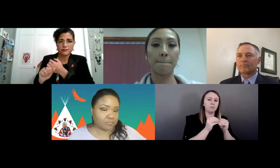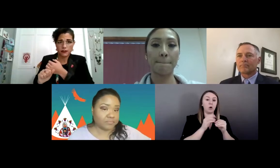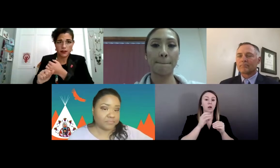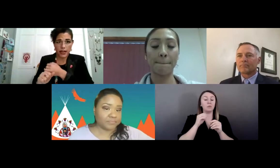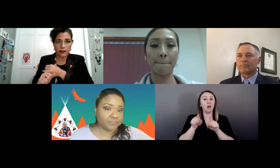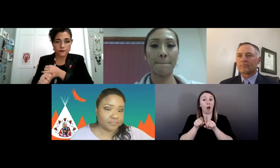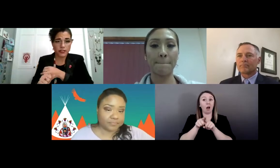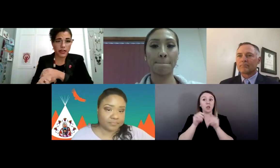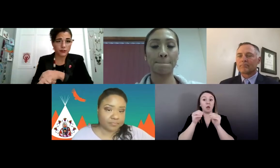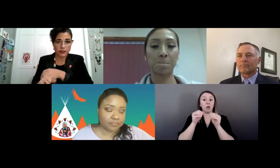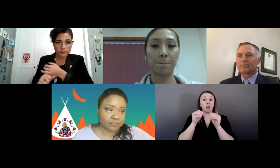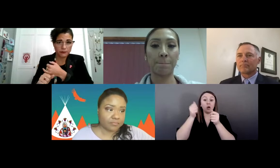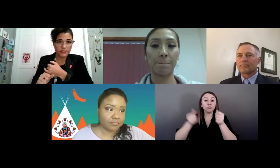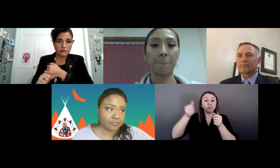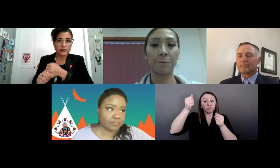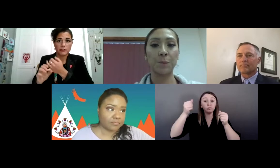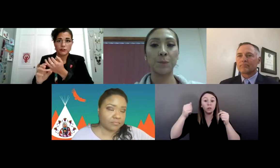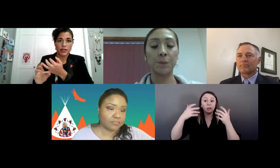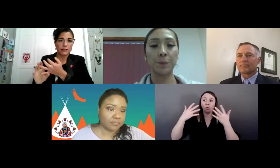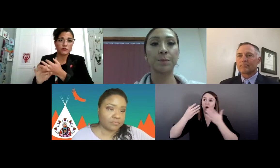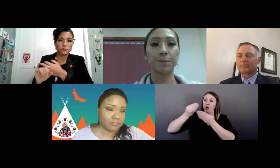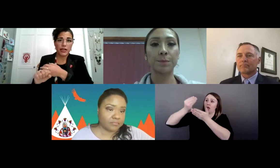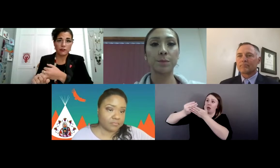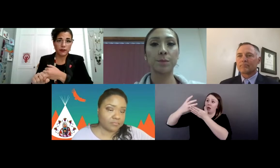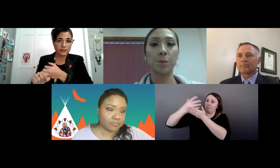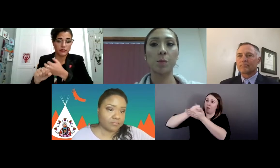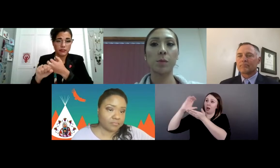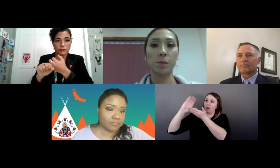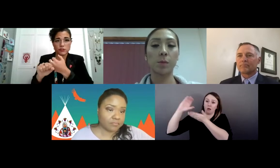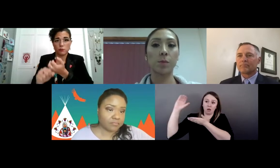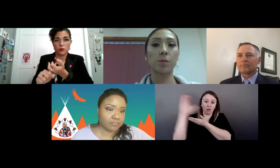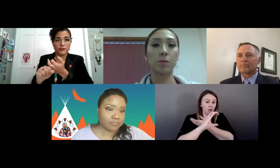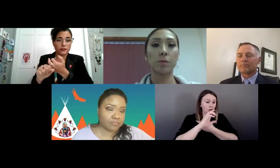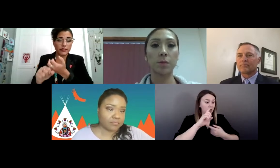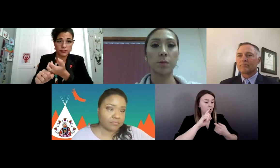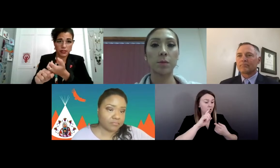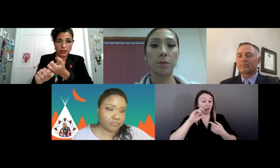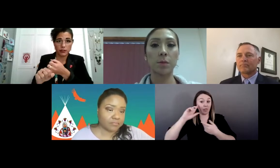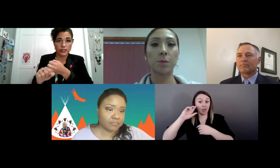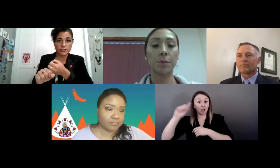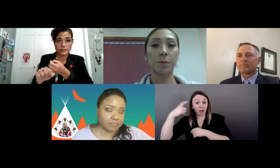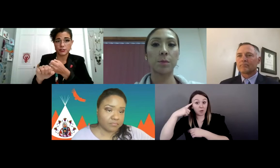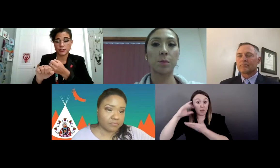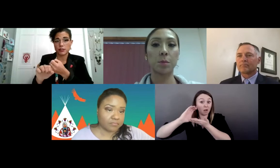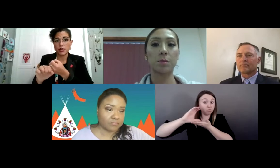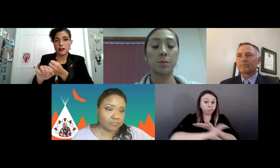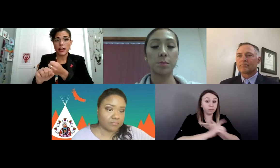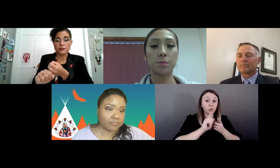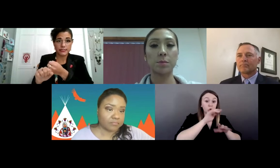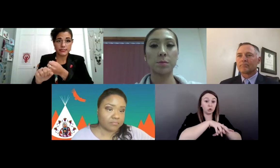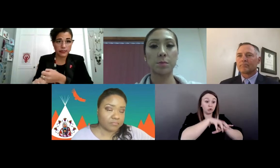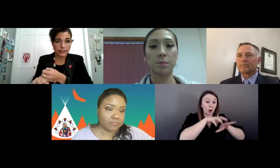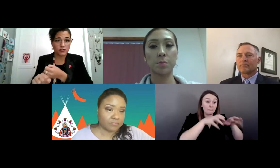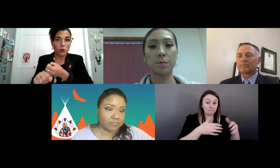appropriations have the national government been spending on tribes? Do we have a president who's supportive and a legislature, a